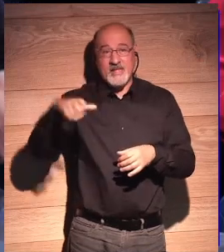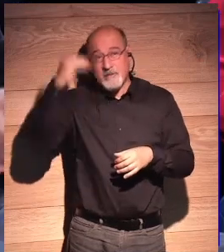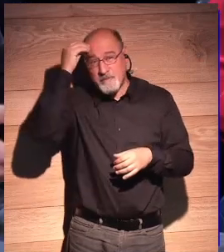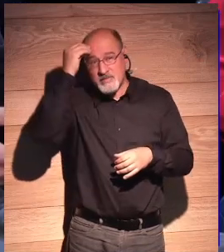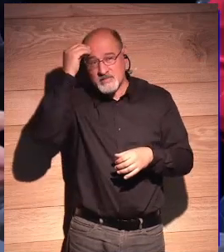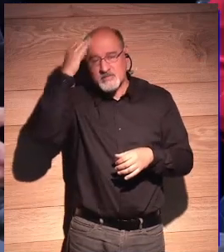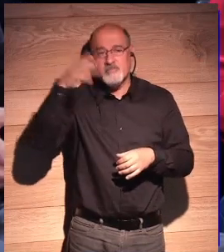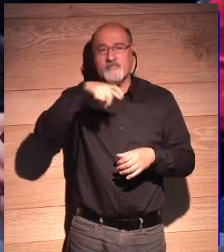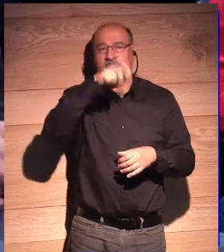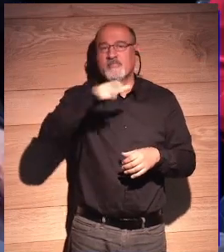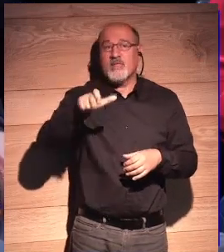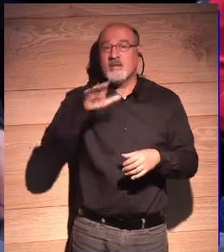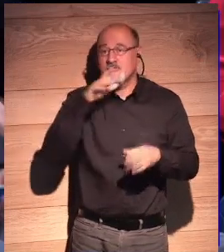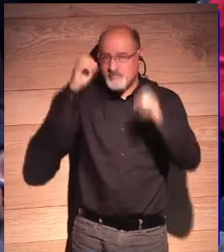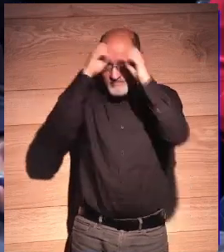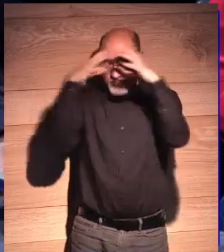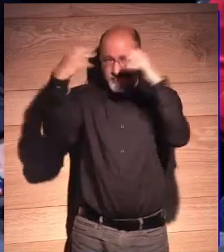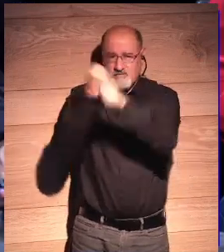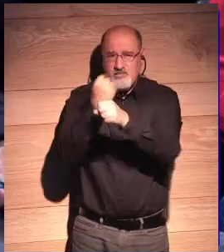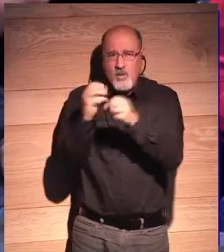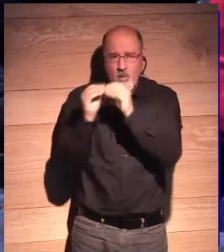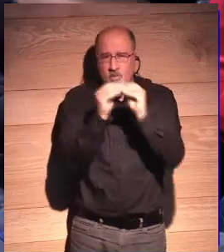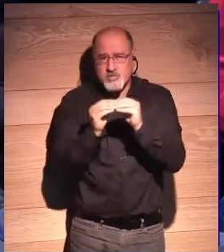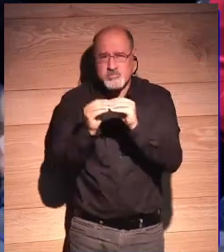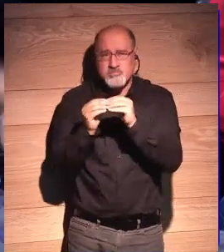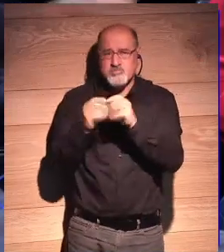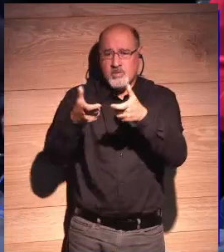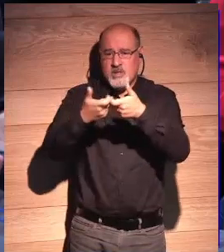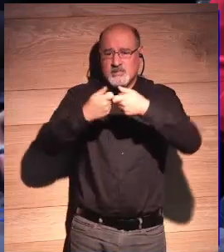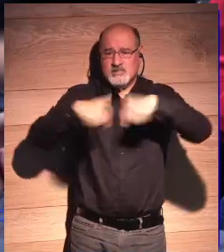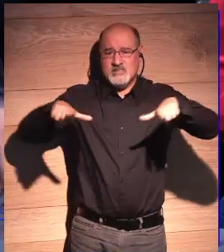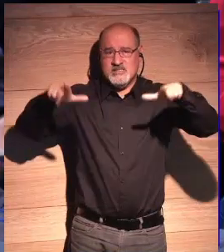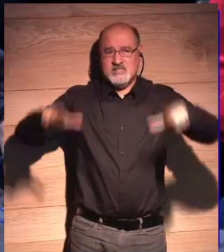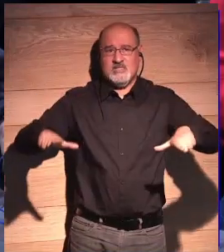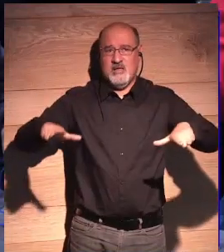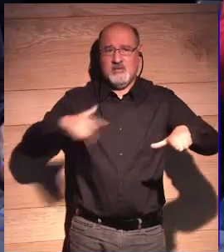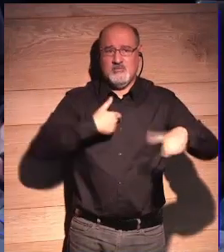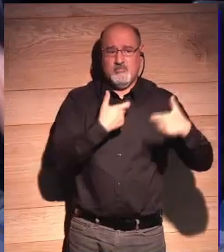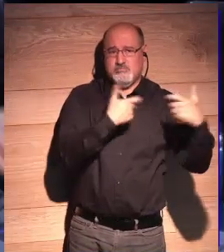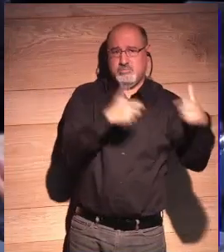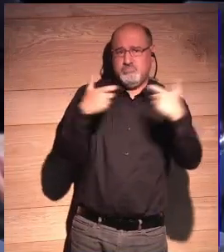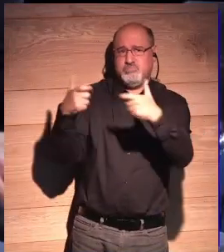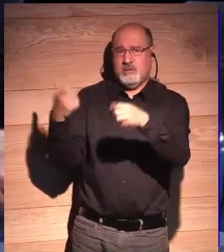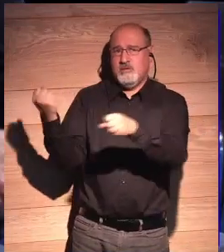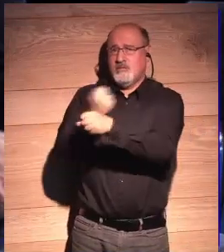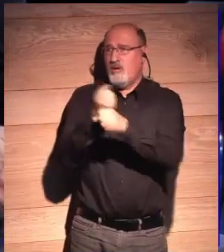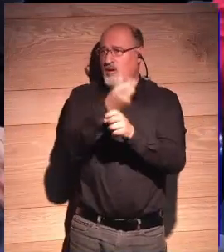imagine us all like working in a room where it's like Chester's drawing board is here and I'm right here, and we're like, hey, dude, you know, high five.